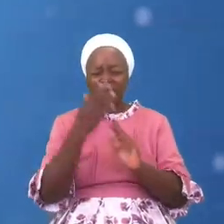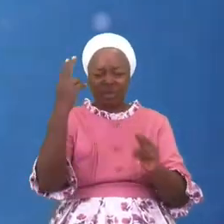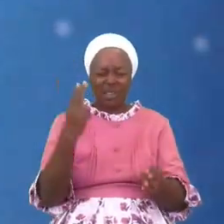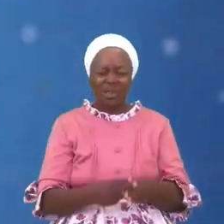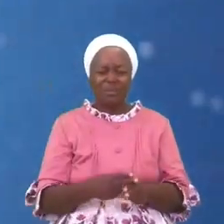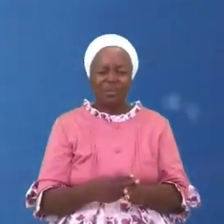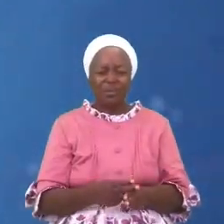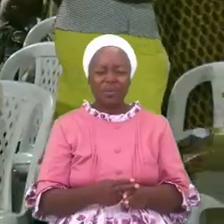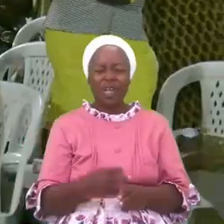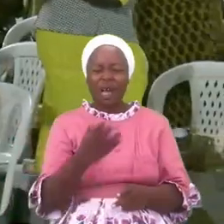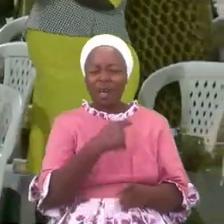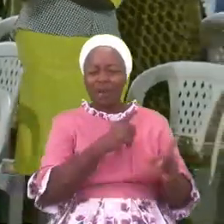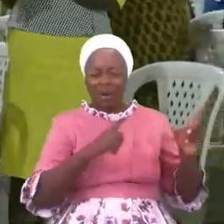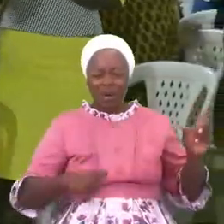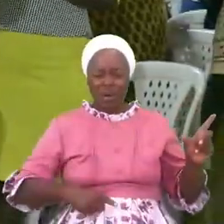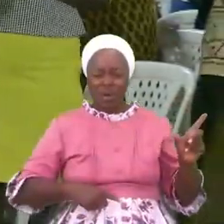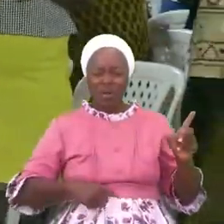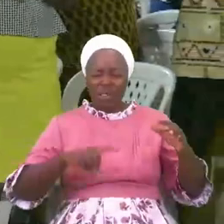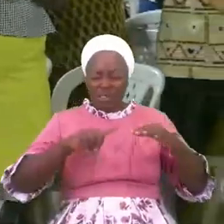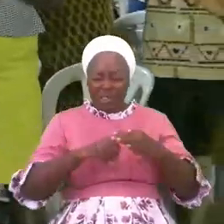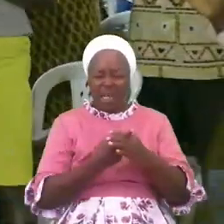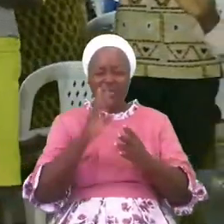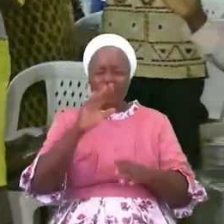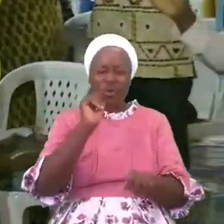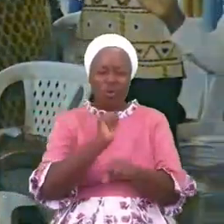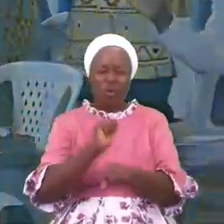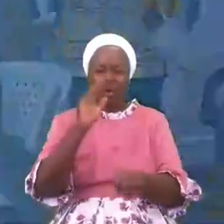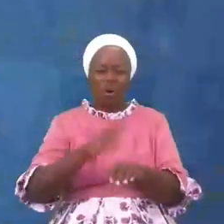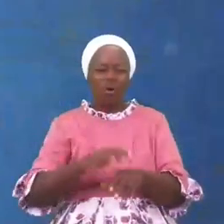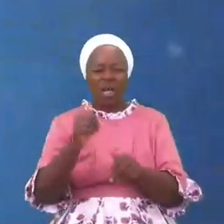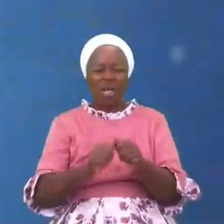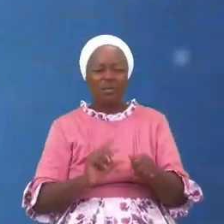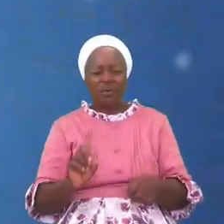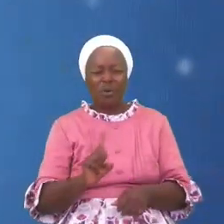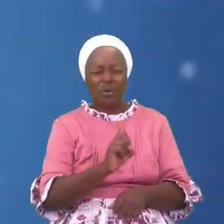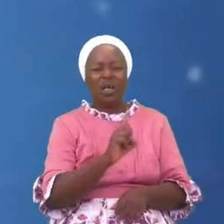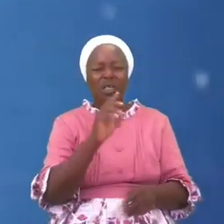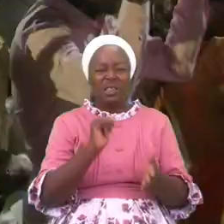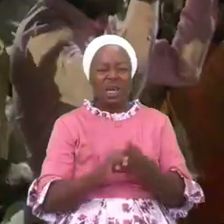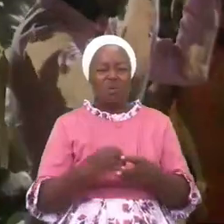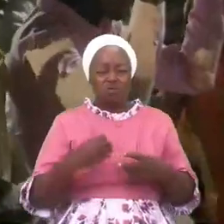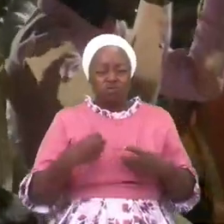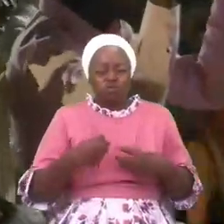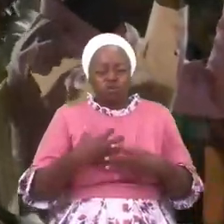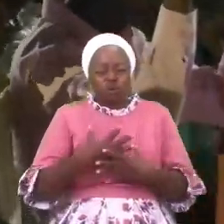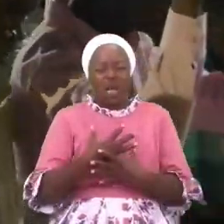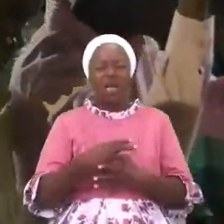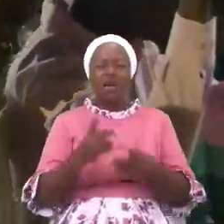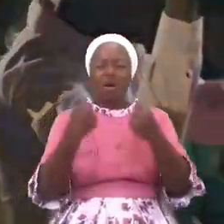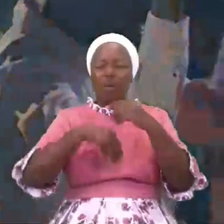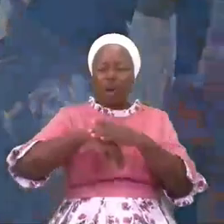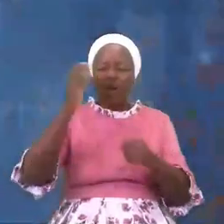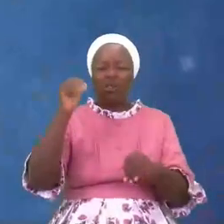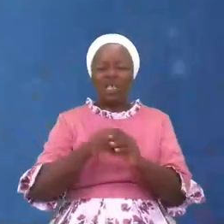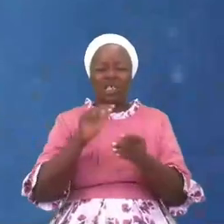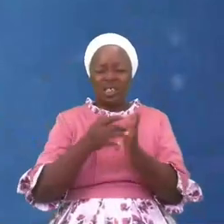on everyone. That swelling, come out in Jesus' name. The